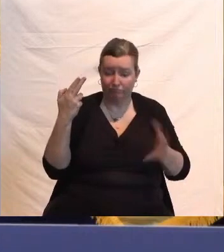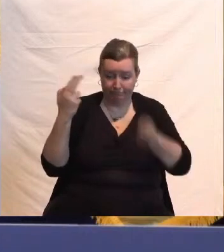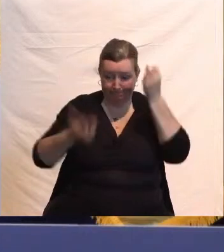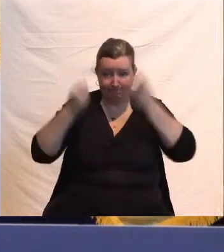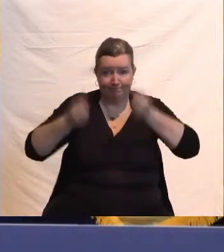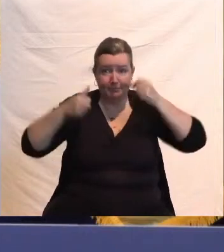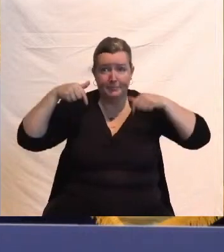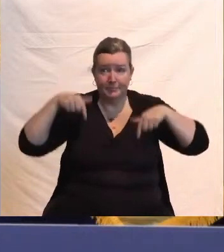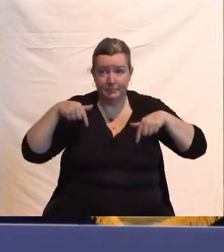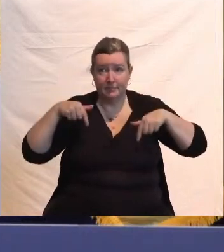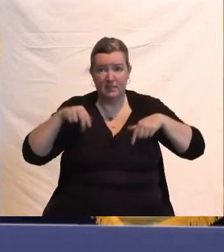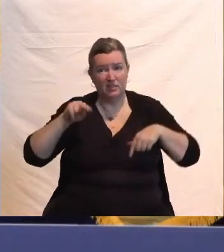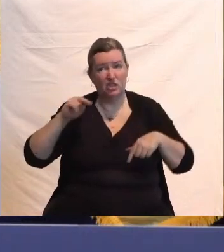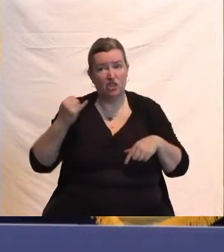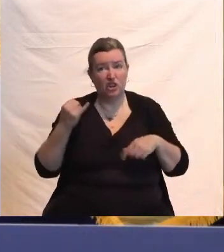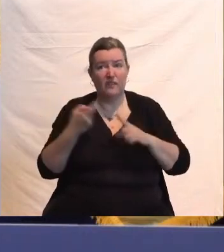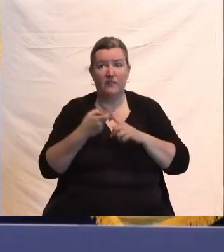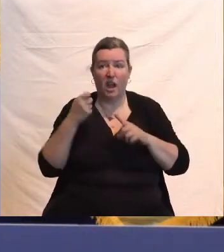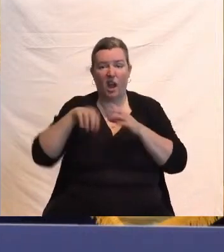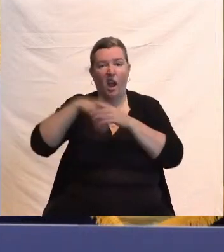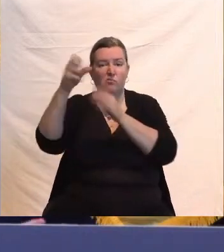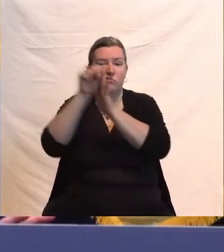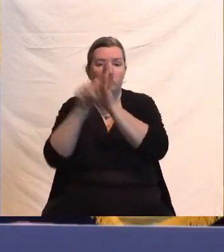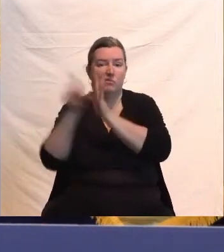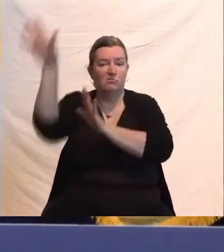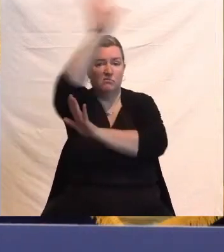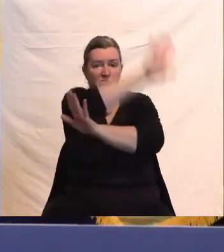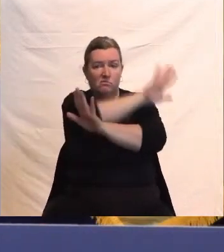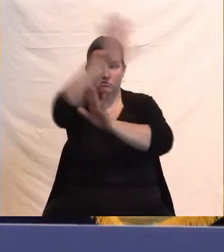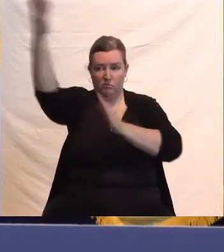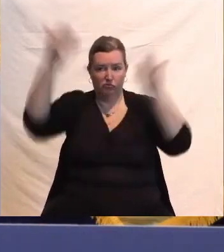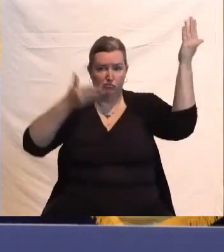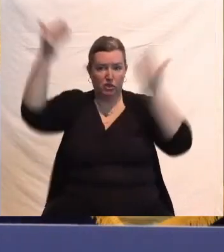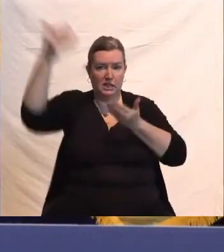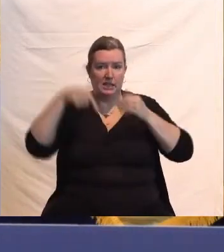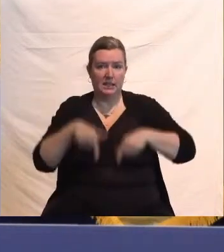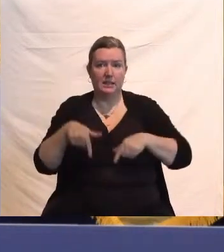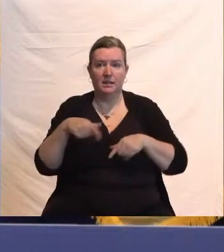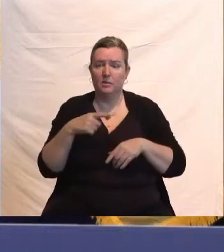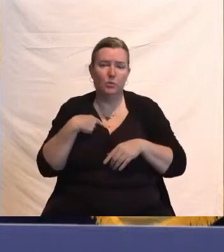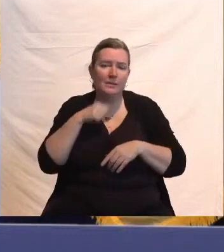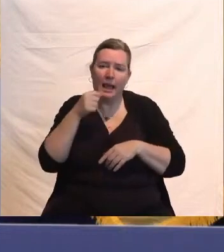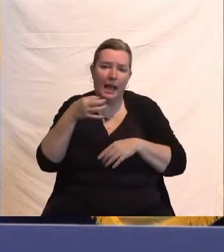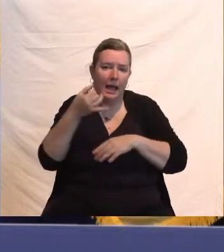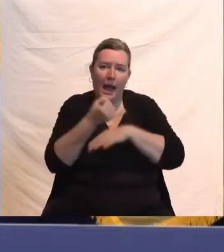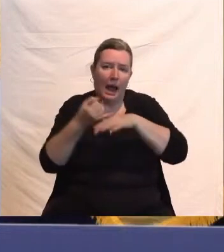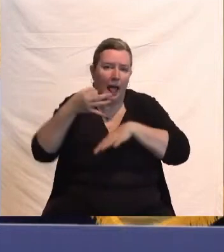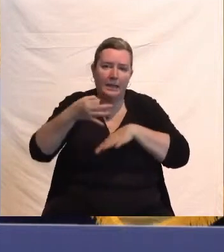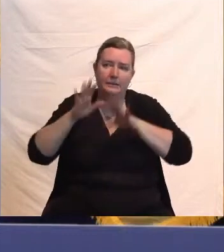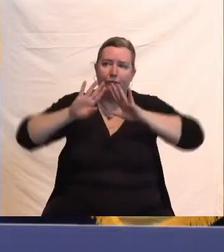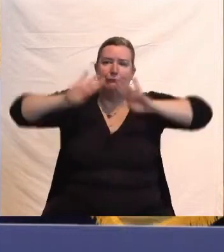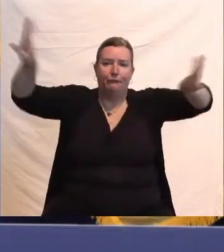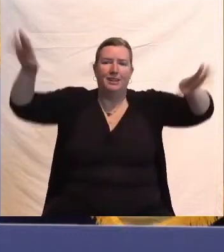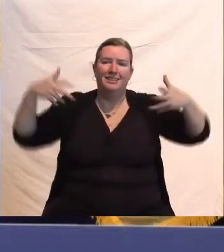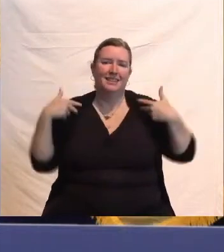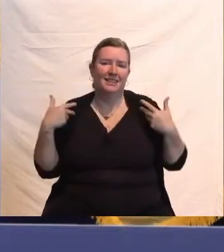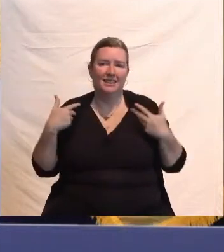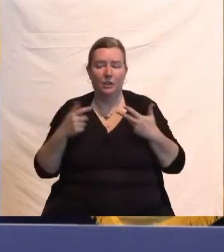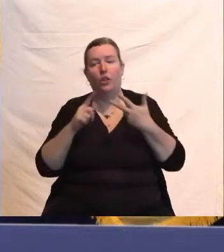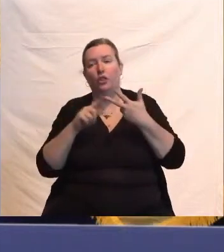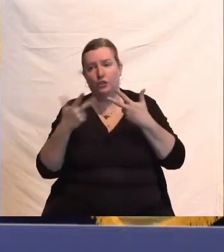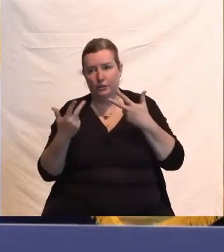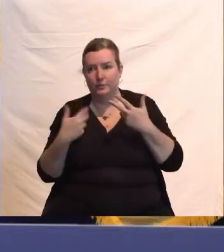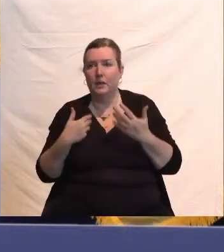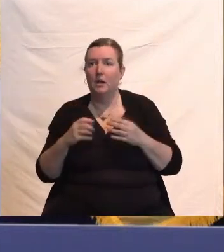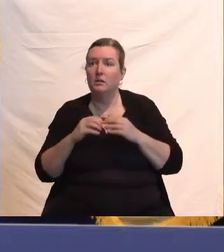number, in New Jersey come in from out of state. So we're not an island. And thirdly, I want to reiterate what I've reiterated with you before. None